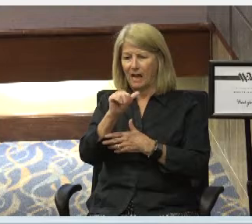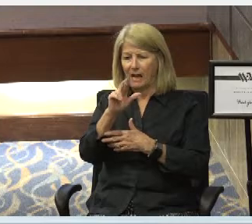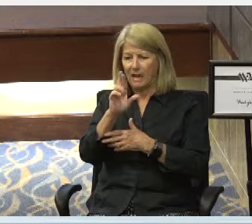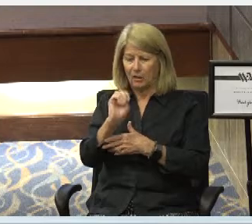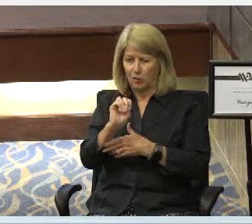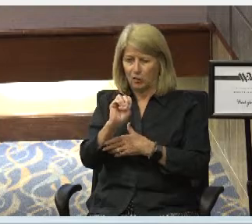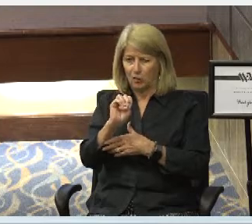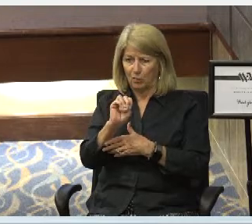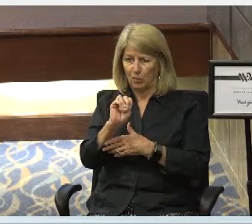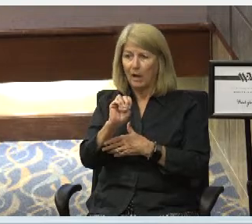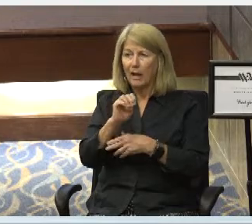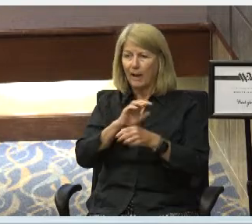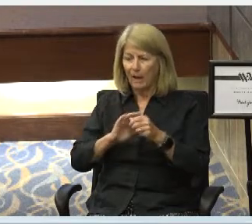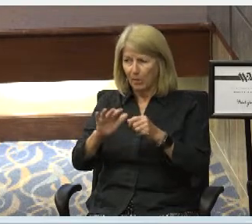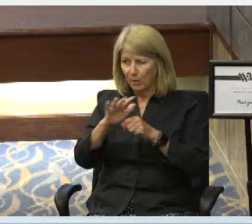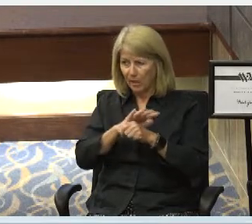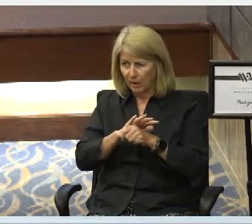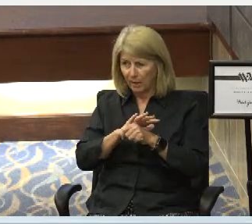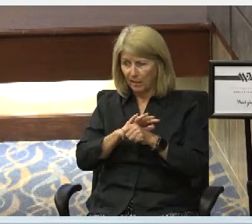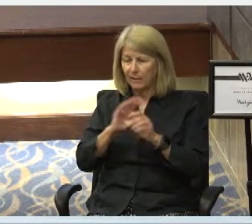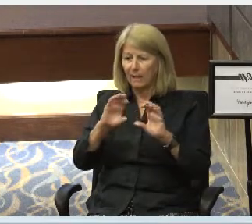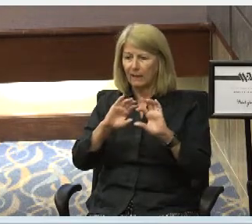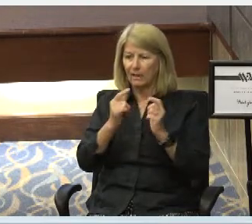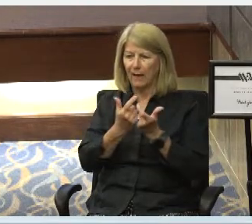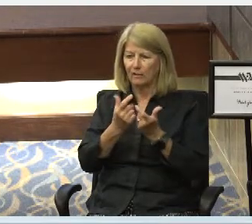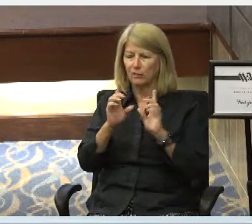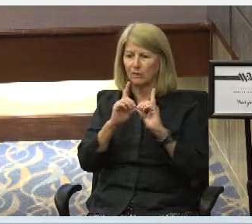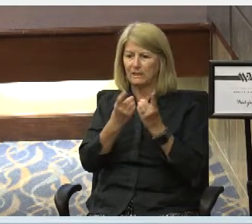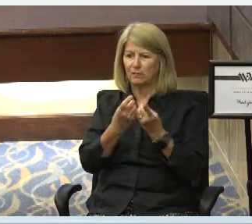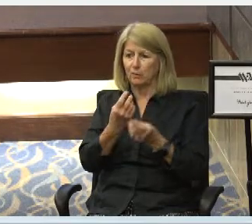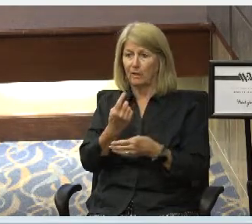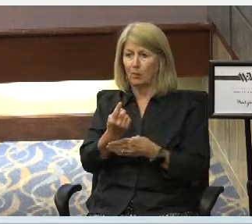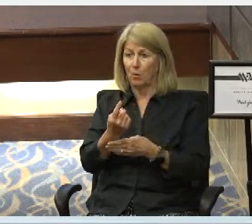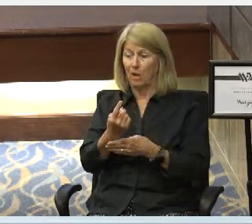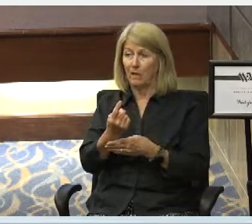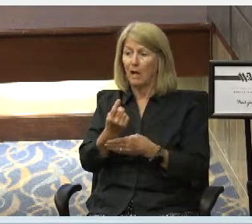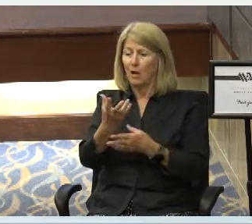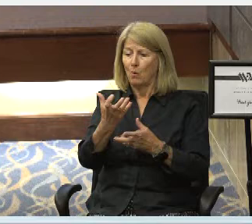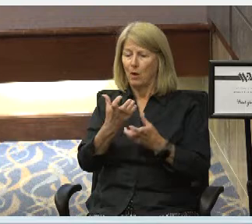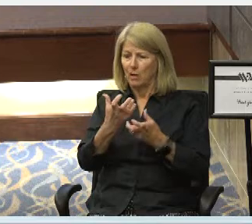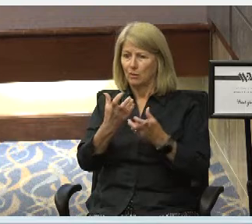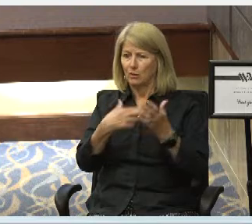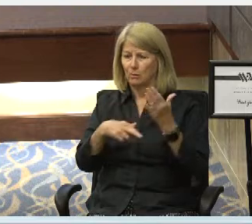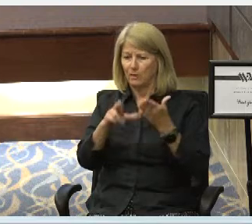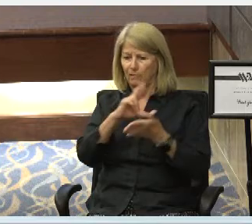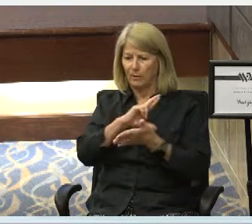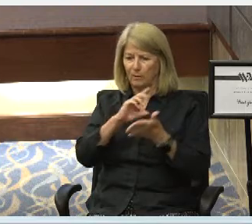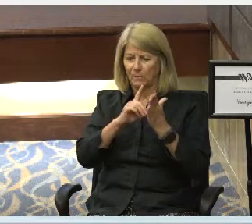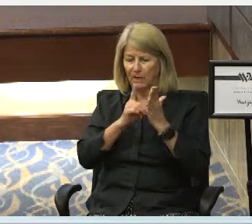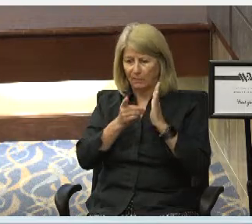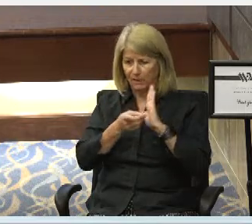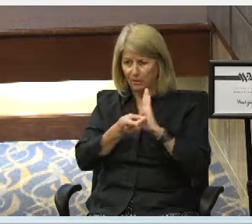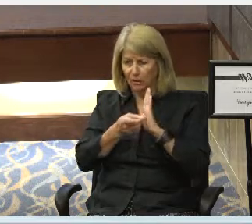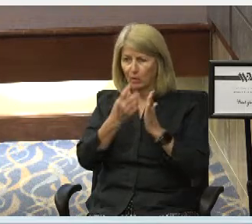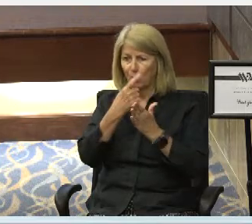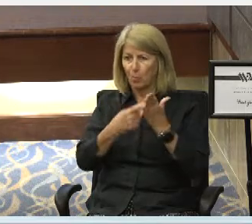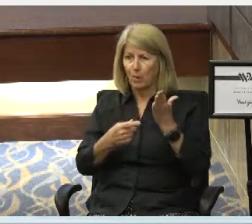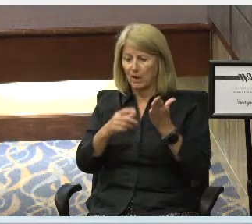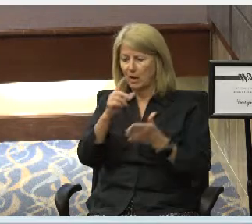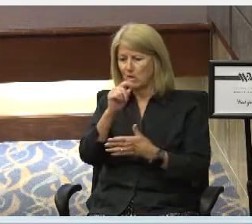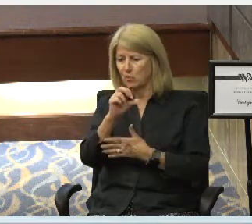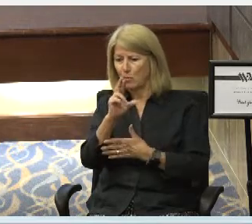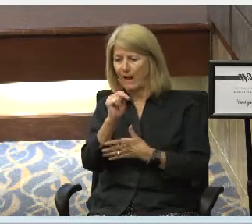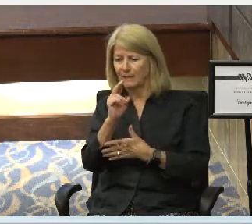neighborhood in Council District 1. Did want to go over the definition of what the transitional